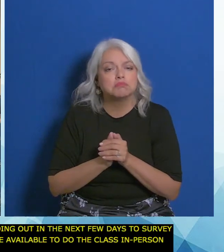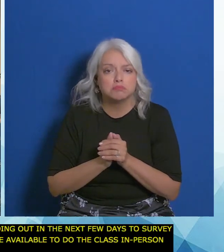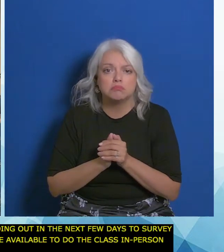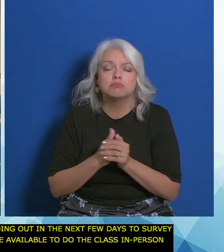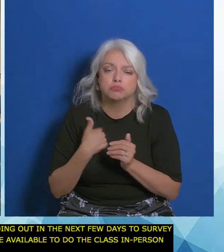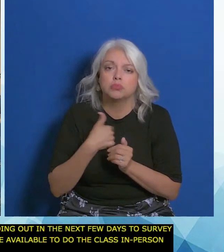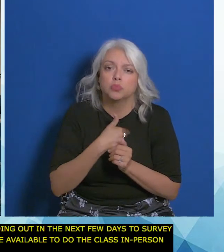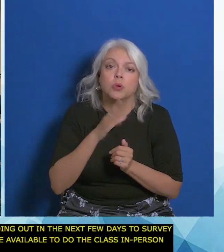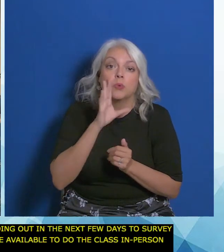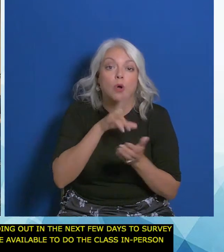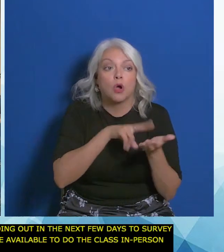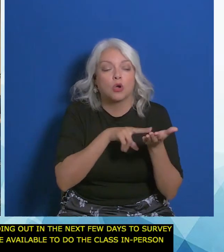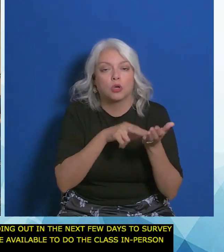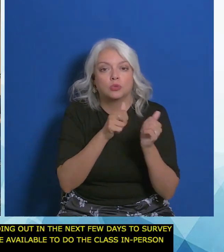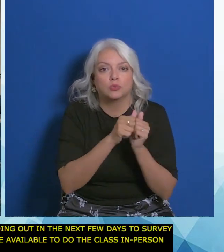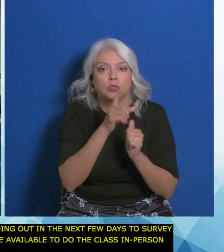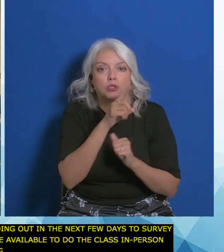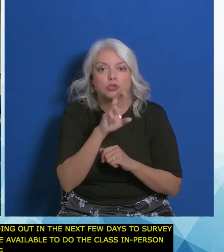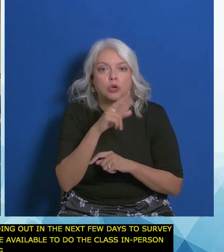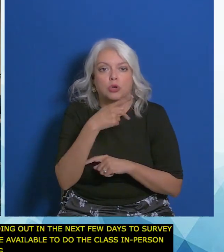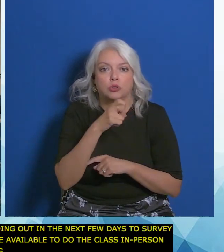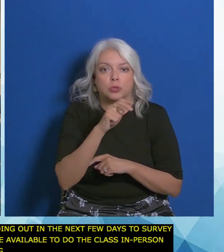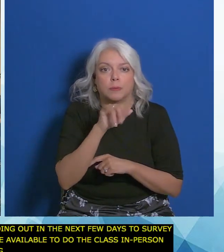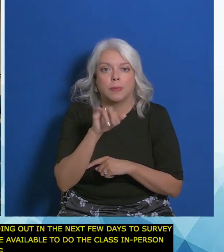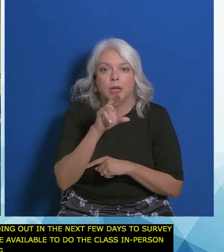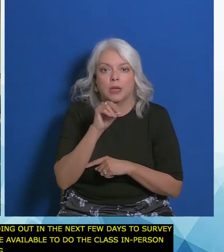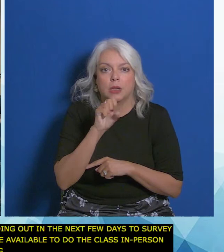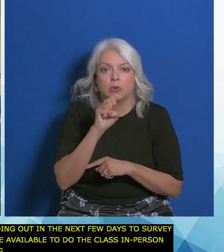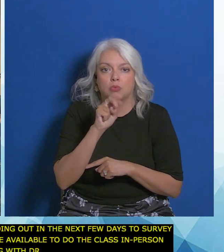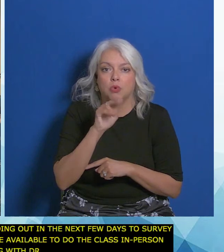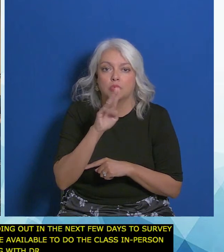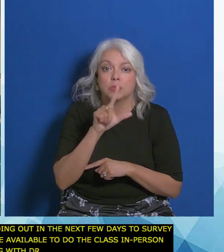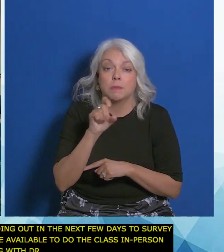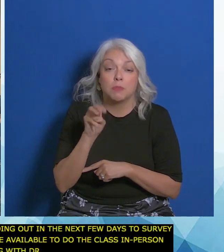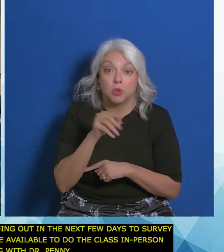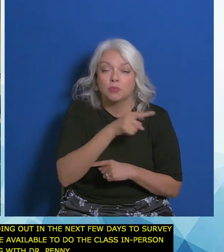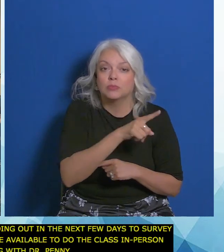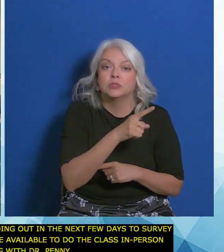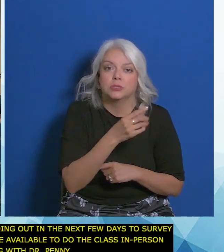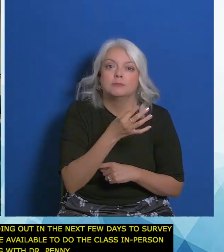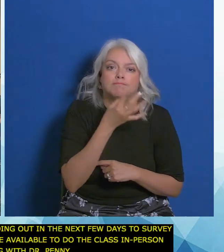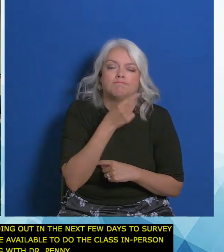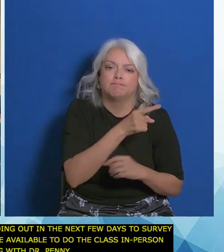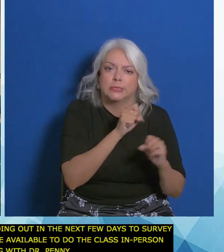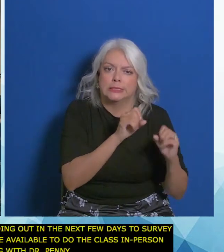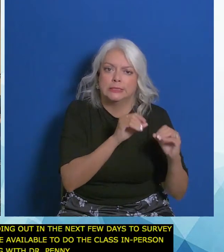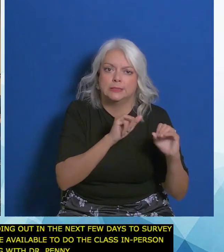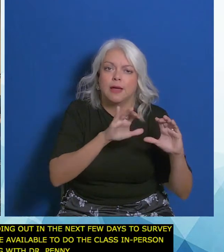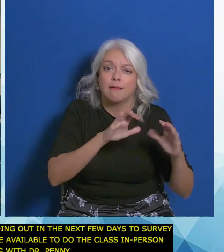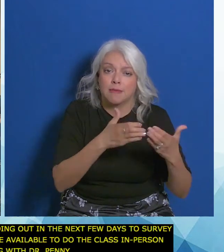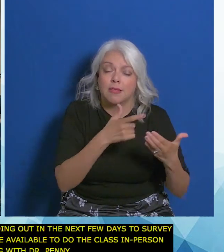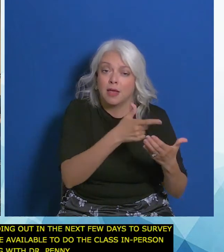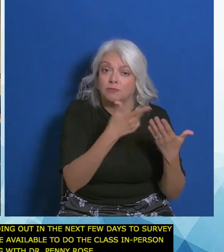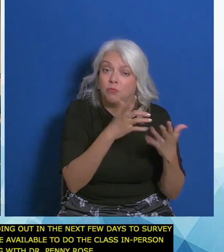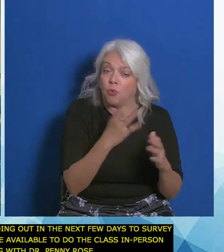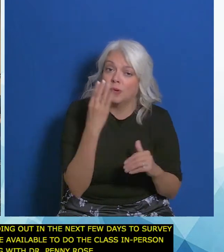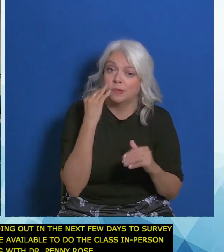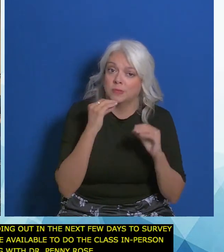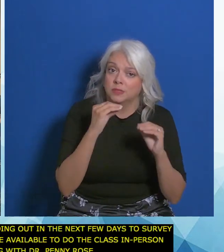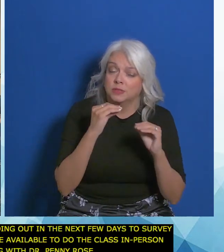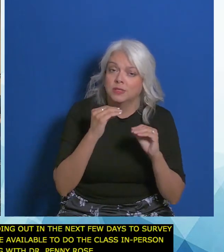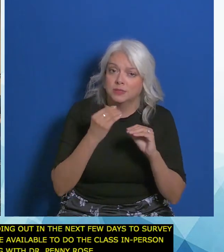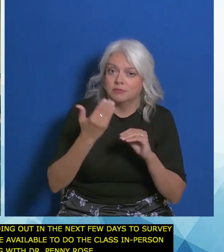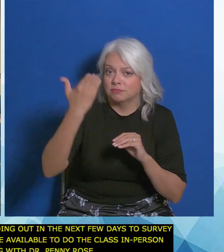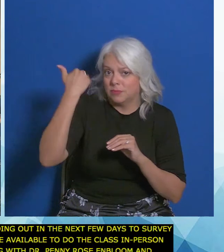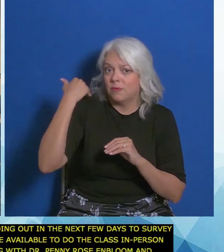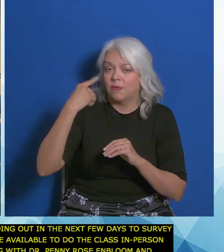We will be contracting with Dr. Penny Rosenblum to teach the class. She has taught the class in